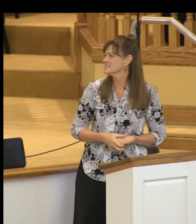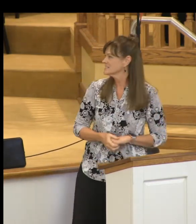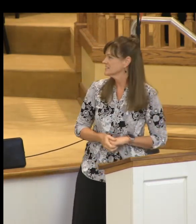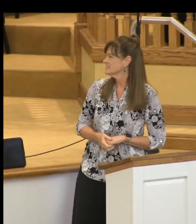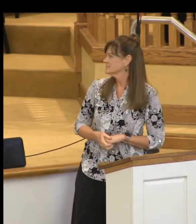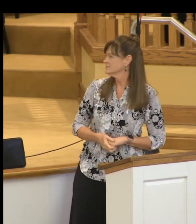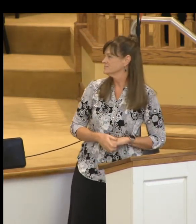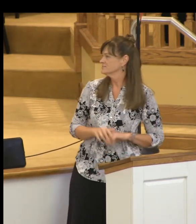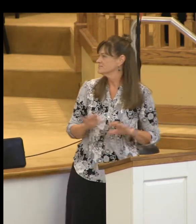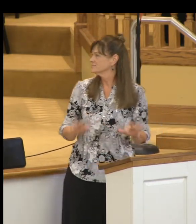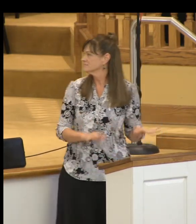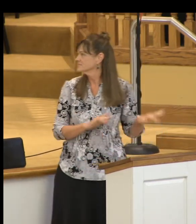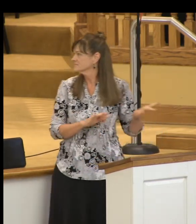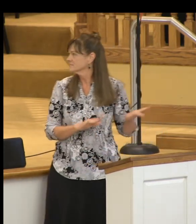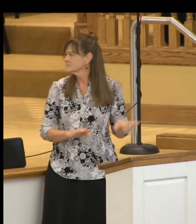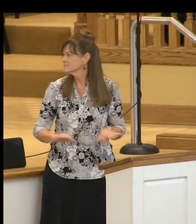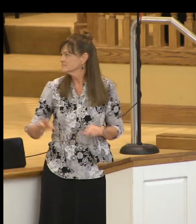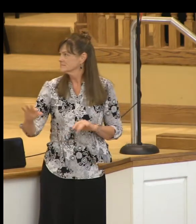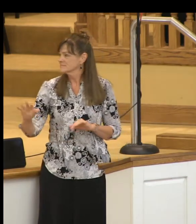Jesus.